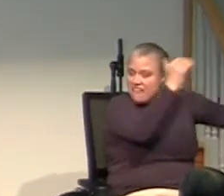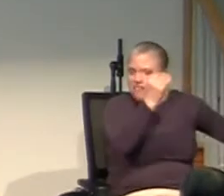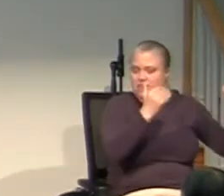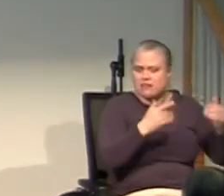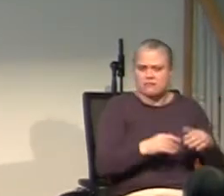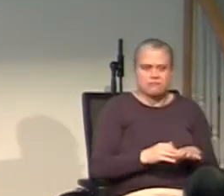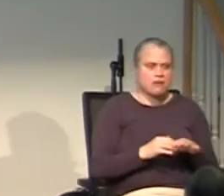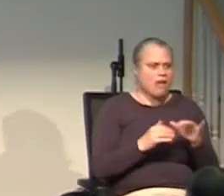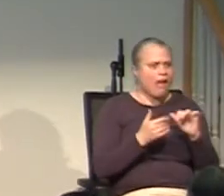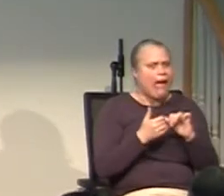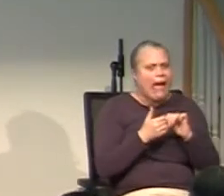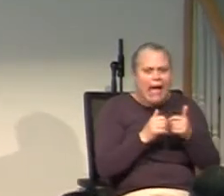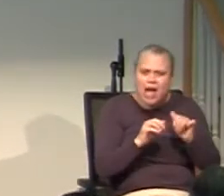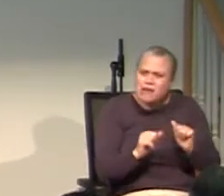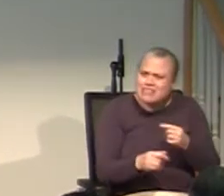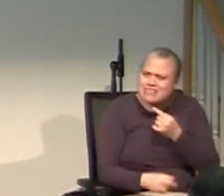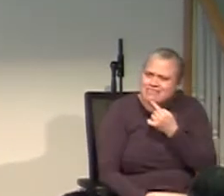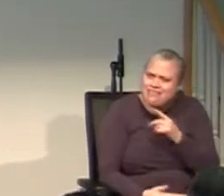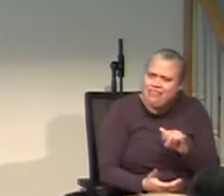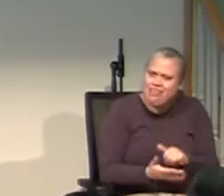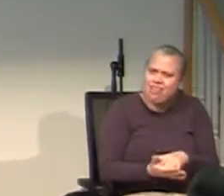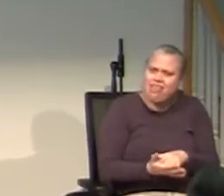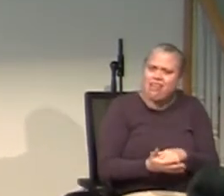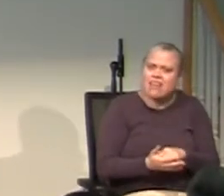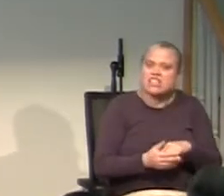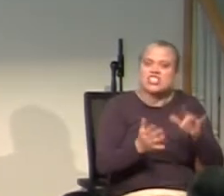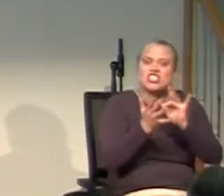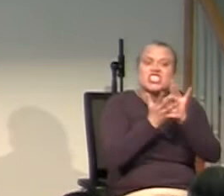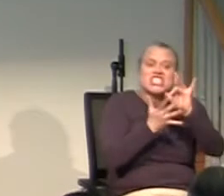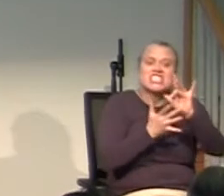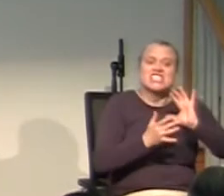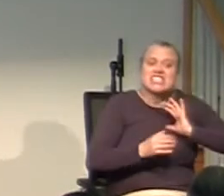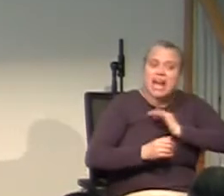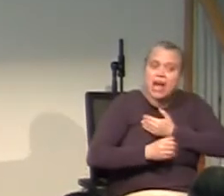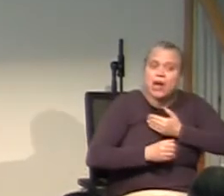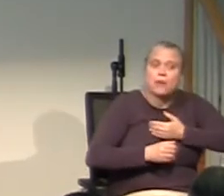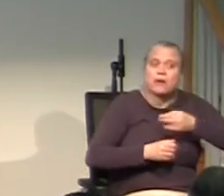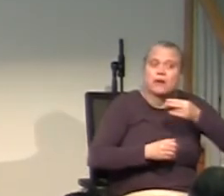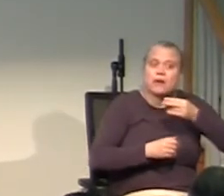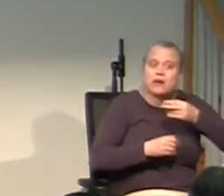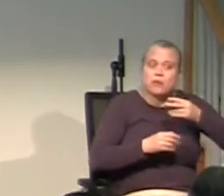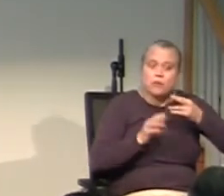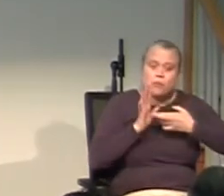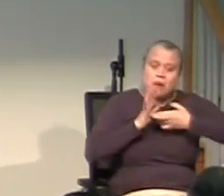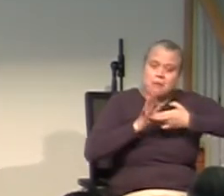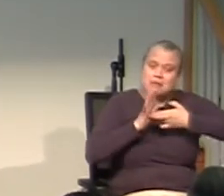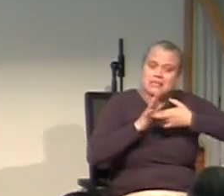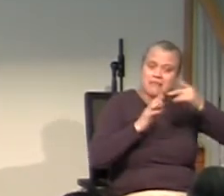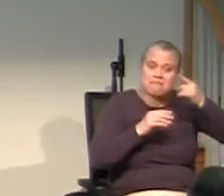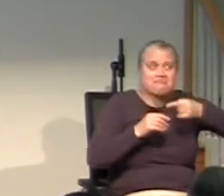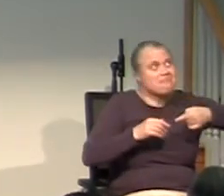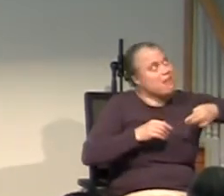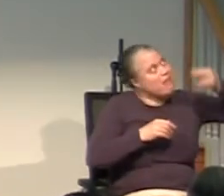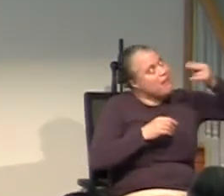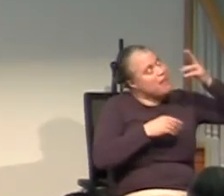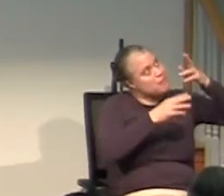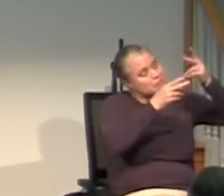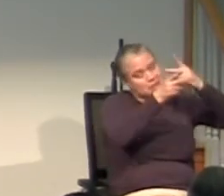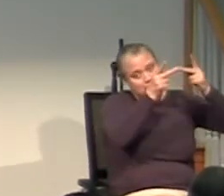this? Jesus Christ is our representative in that city and in that temple in